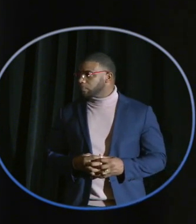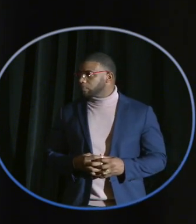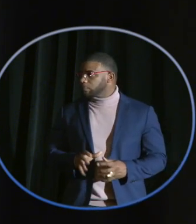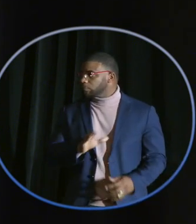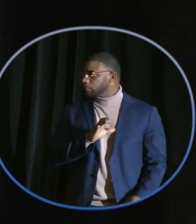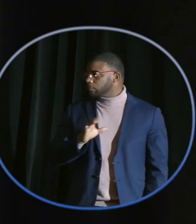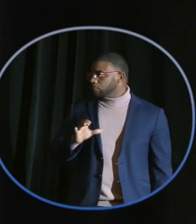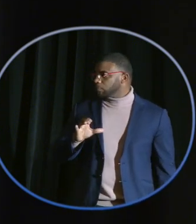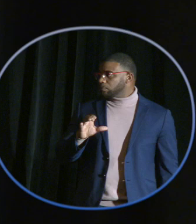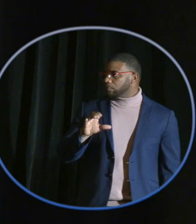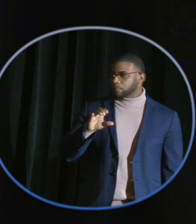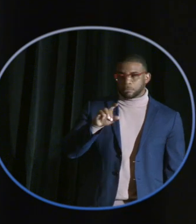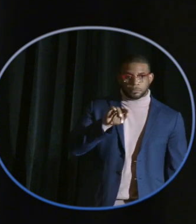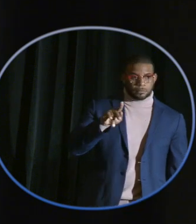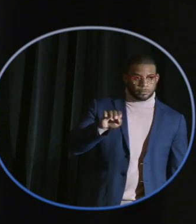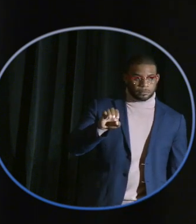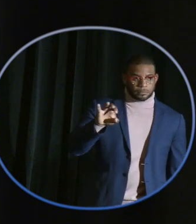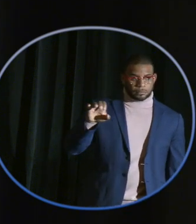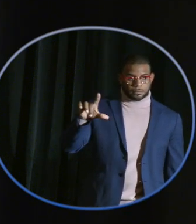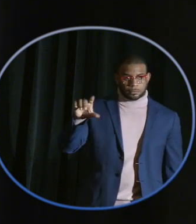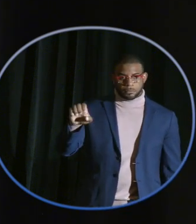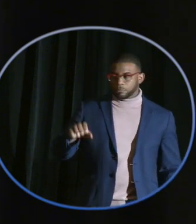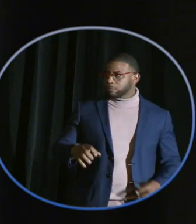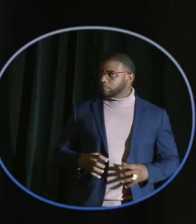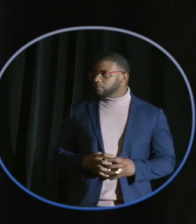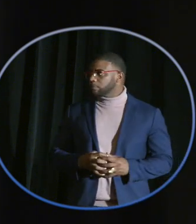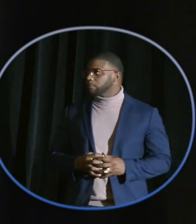And Councilman Zeke Cohen.